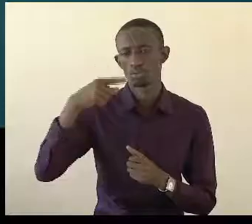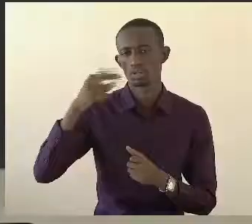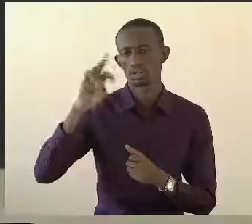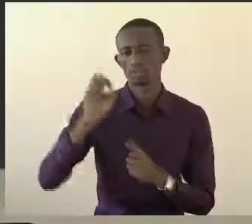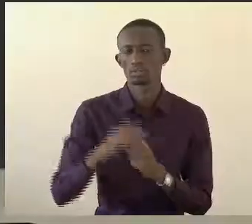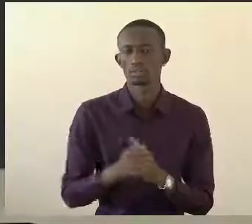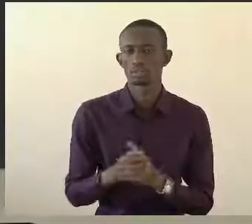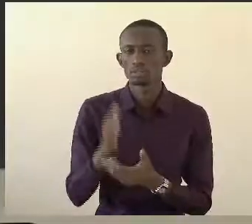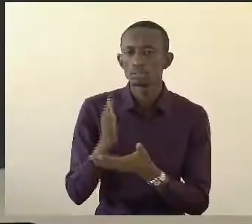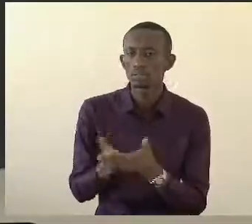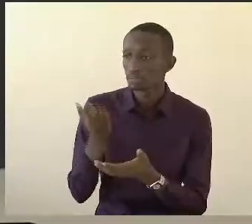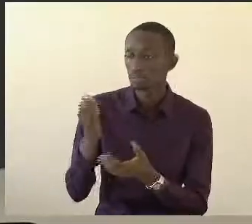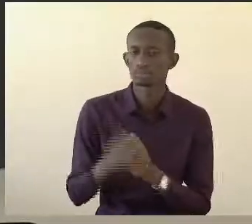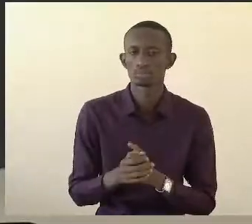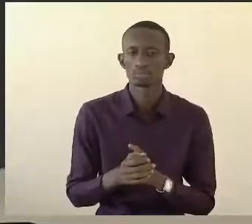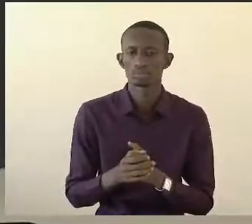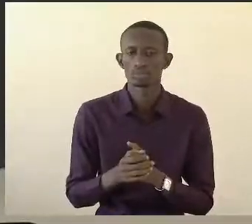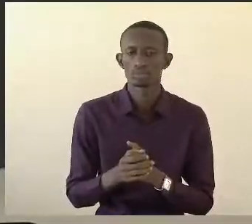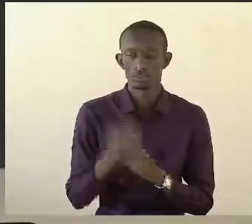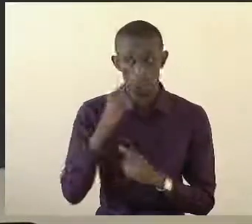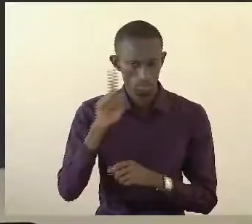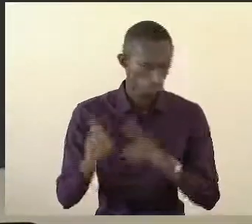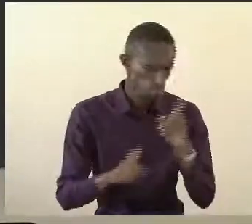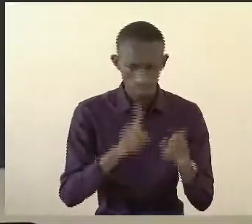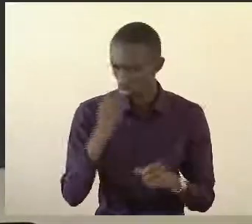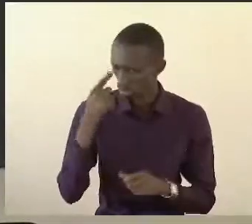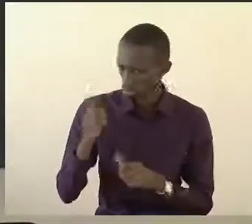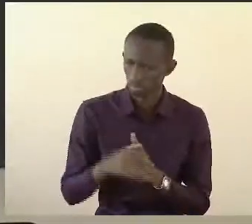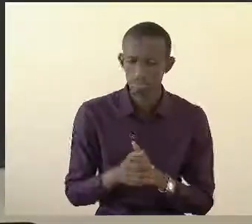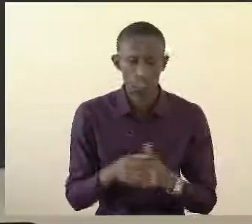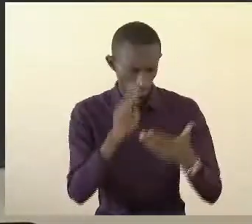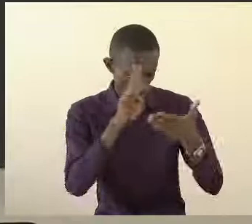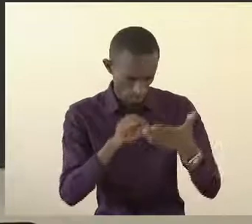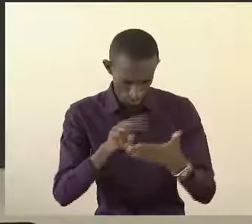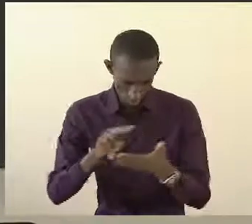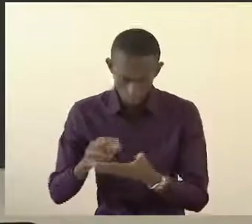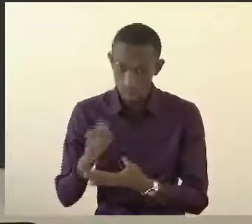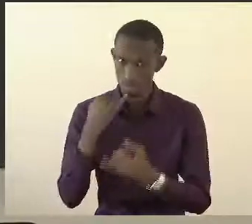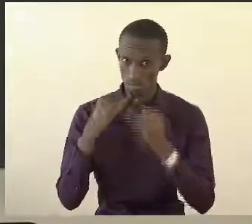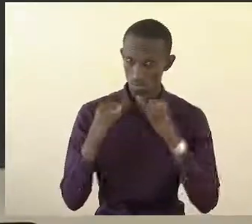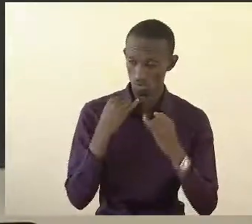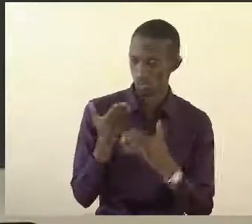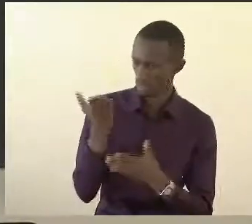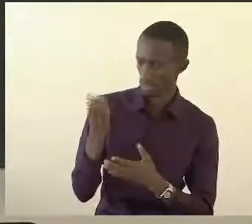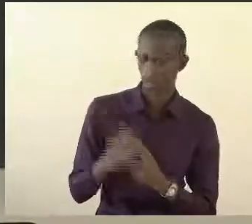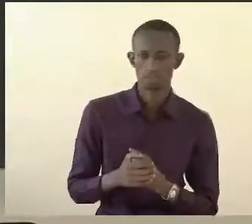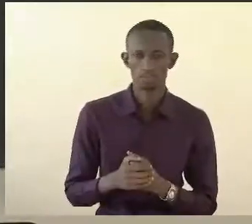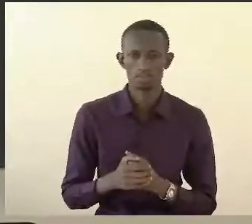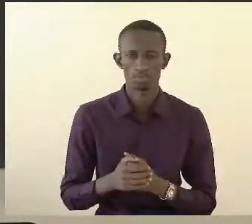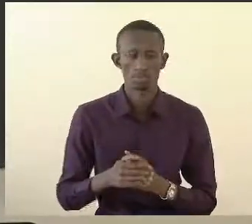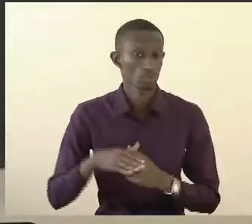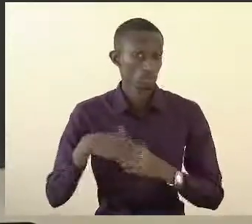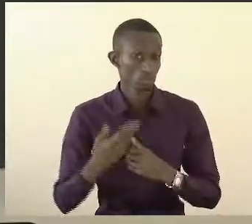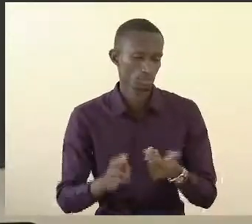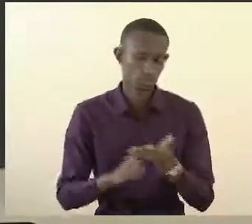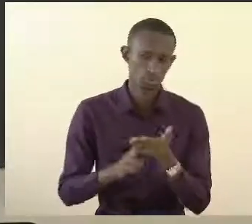will analyze the question, read the information which is provided, and then we use it to